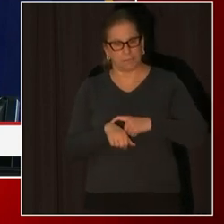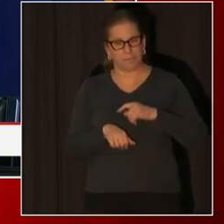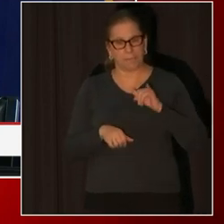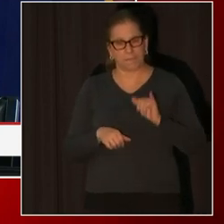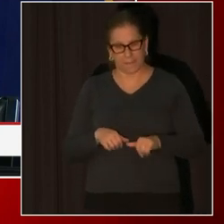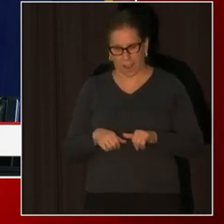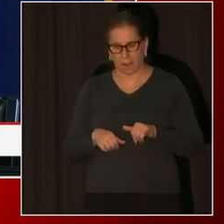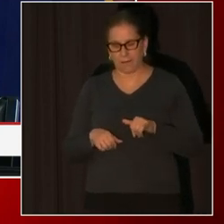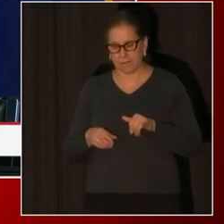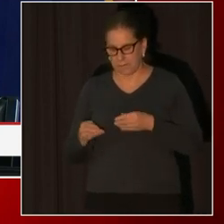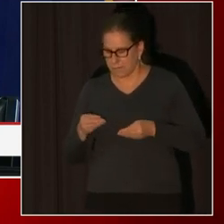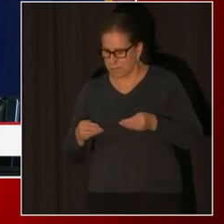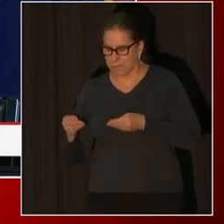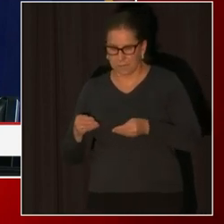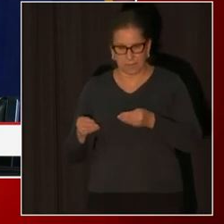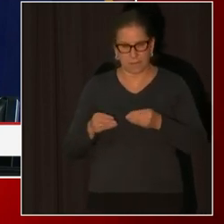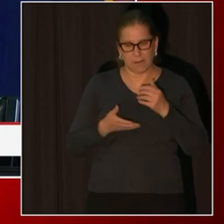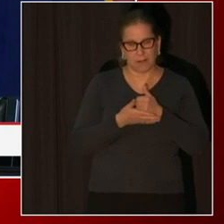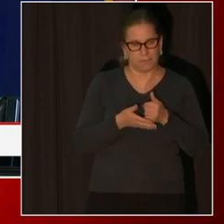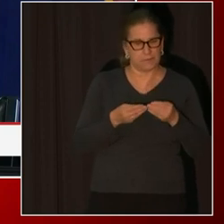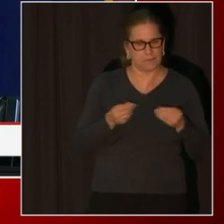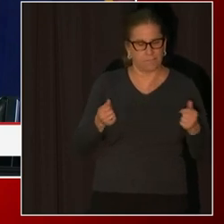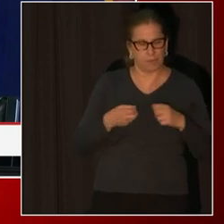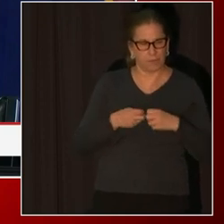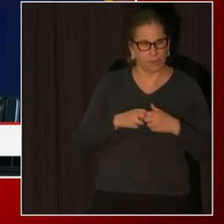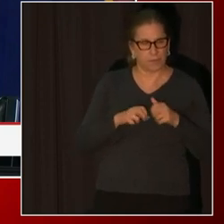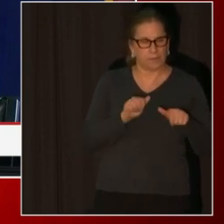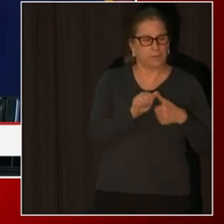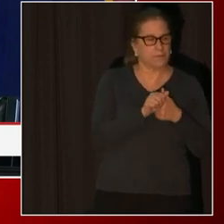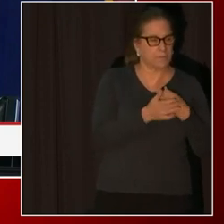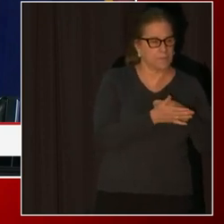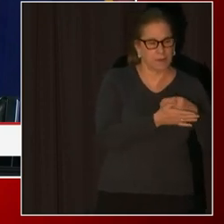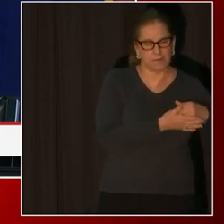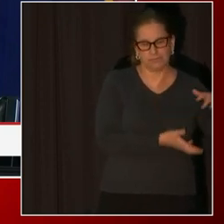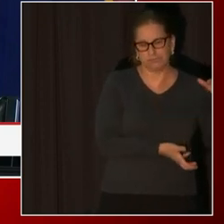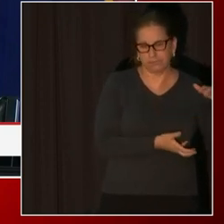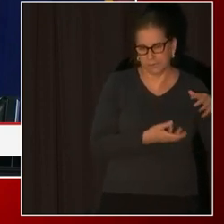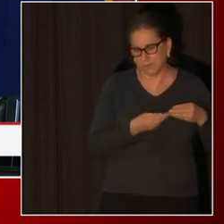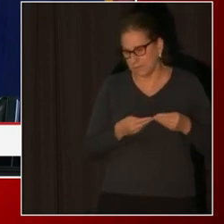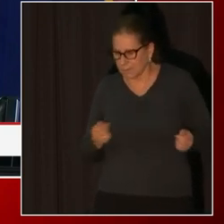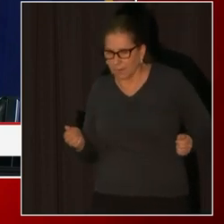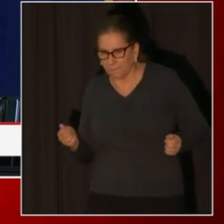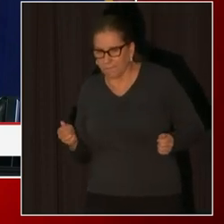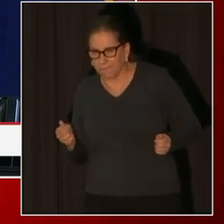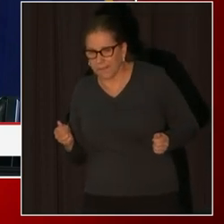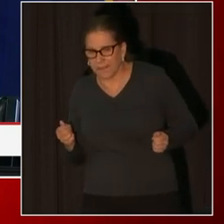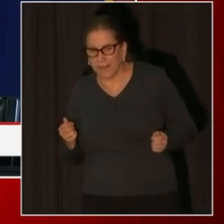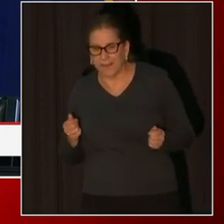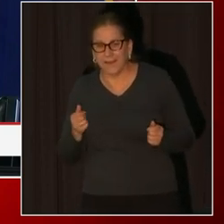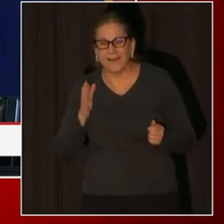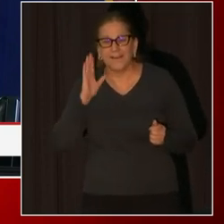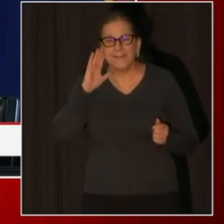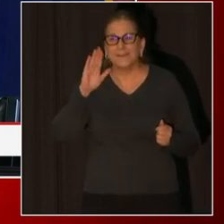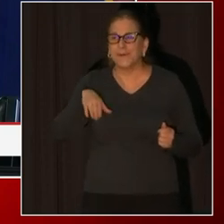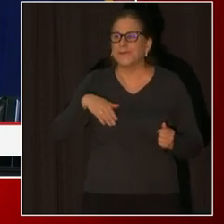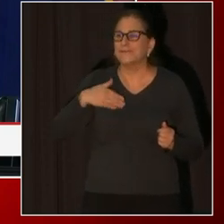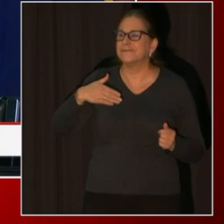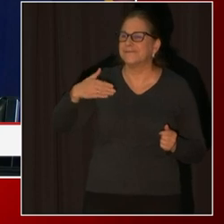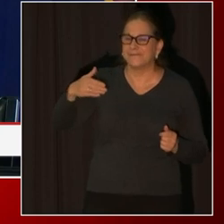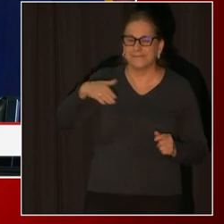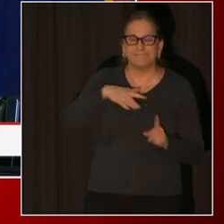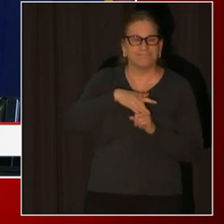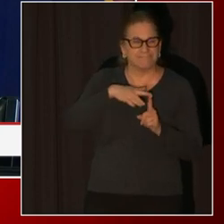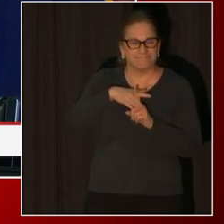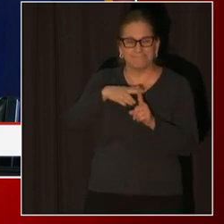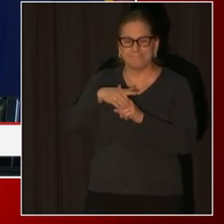a way that at the same time meets a lot of concerns that we knew would be coming forward, like education. And the fact that there's